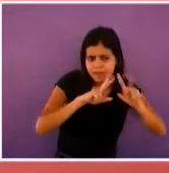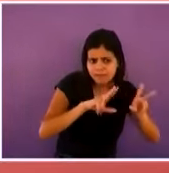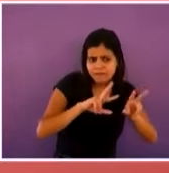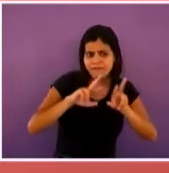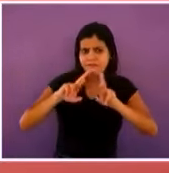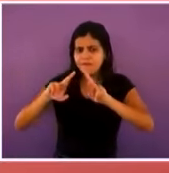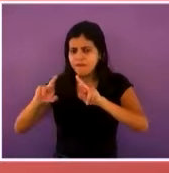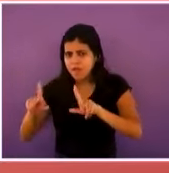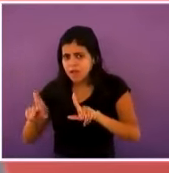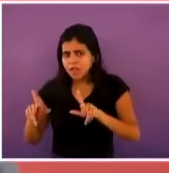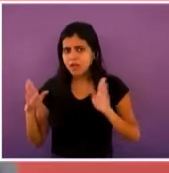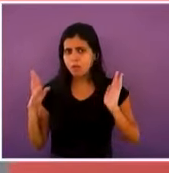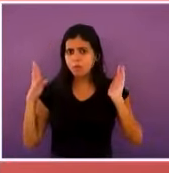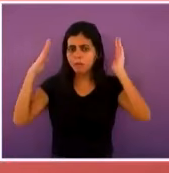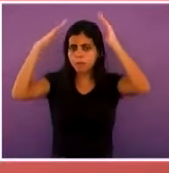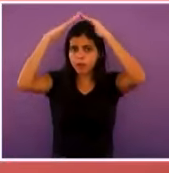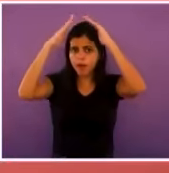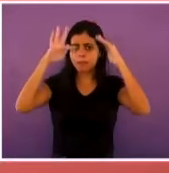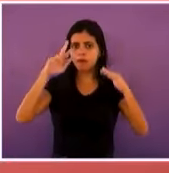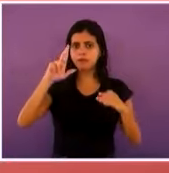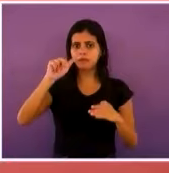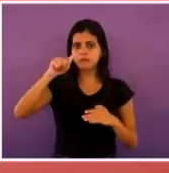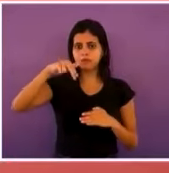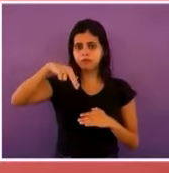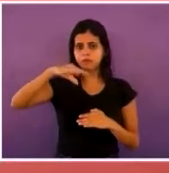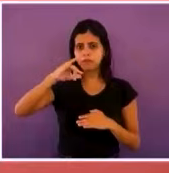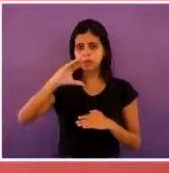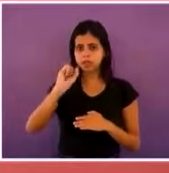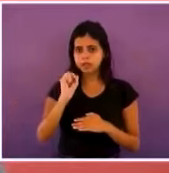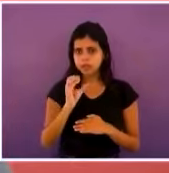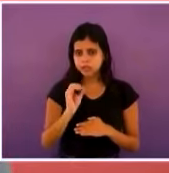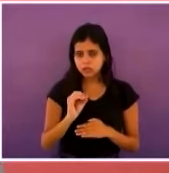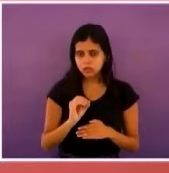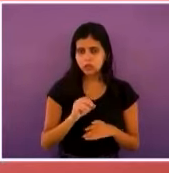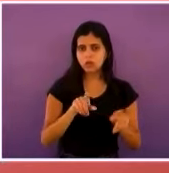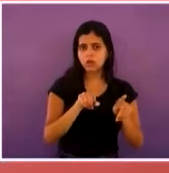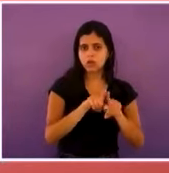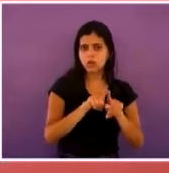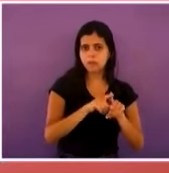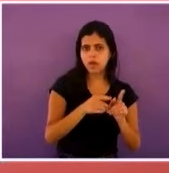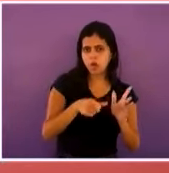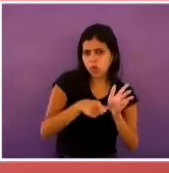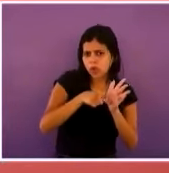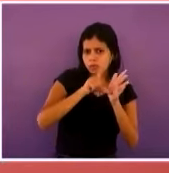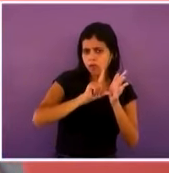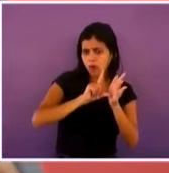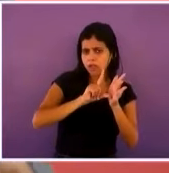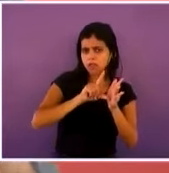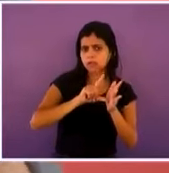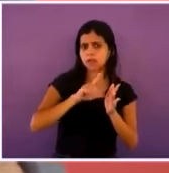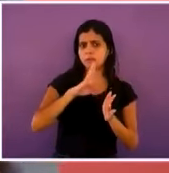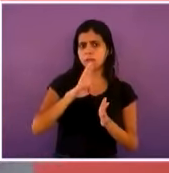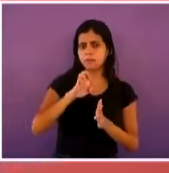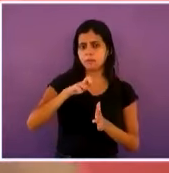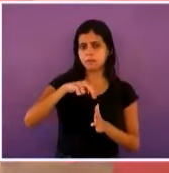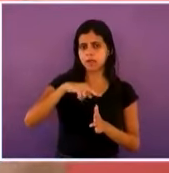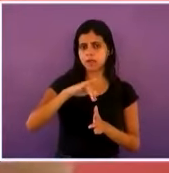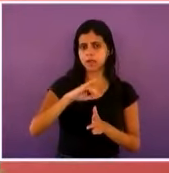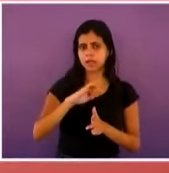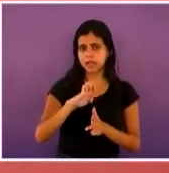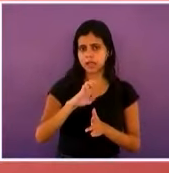Papa Francisco e o seu predecessor, o Papa Benedito. Pope Benedict was